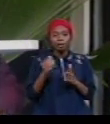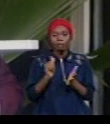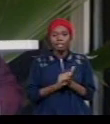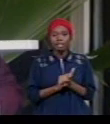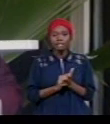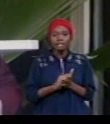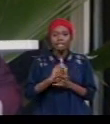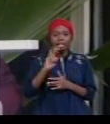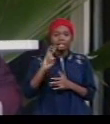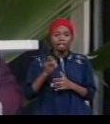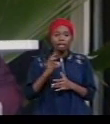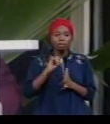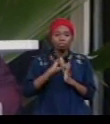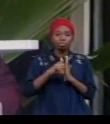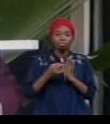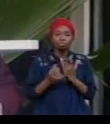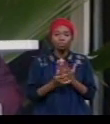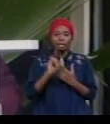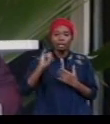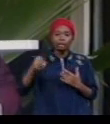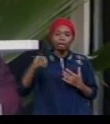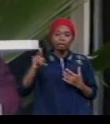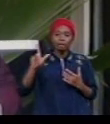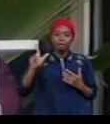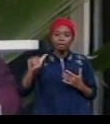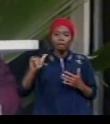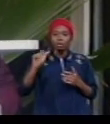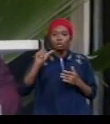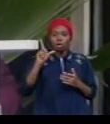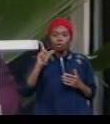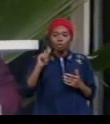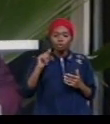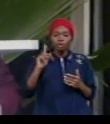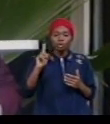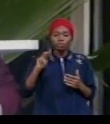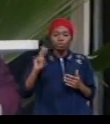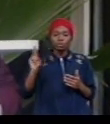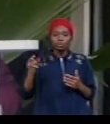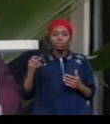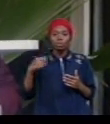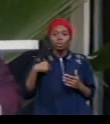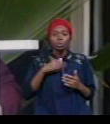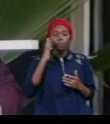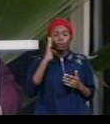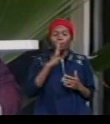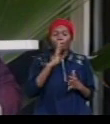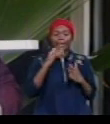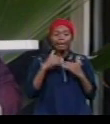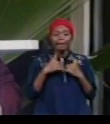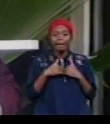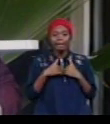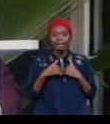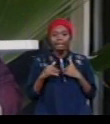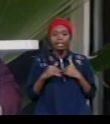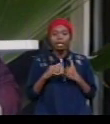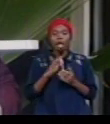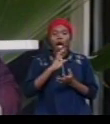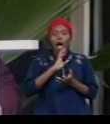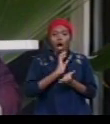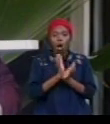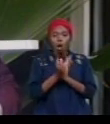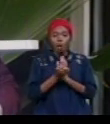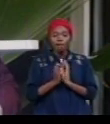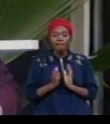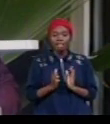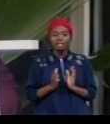2nd of July 2022, we'll be having convert